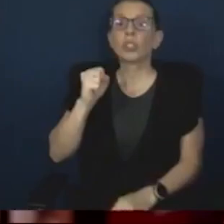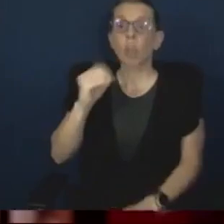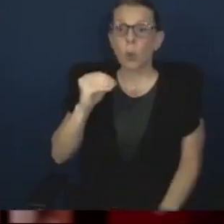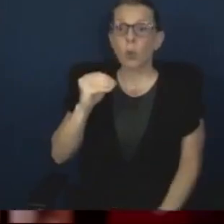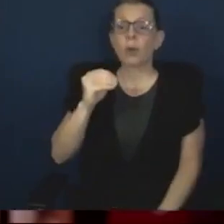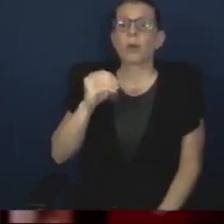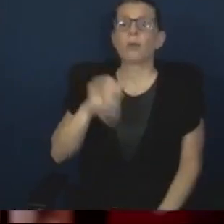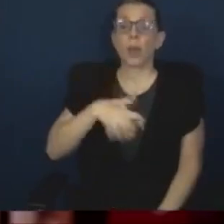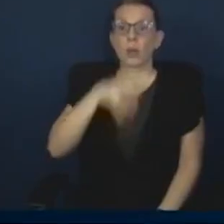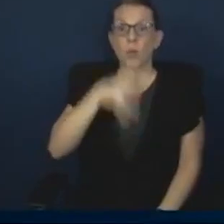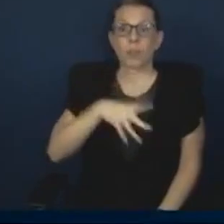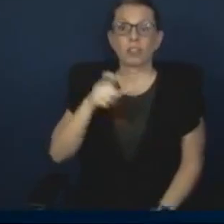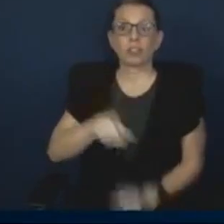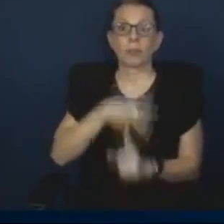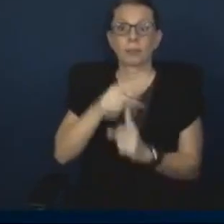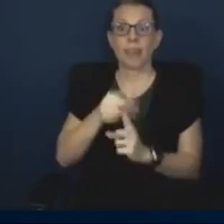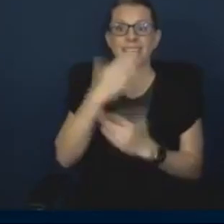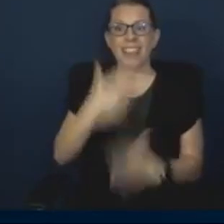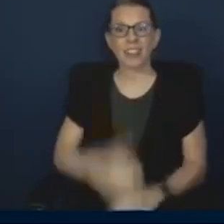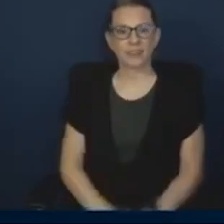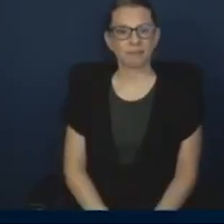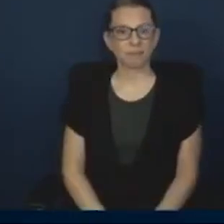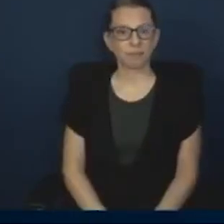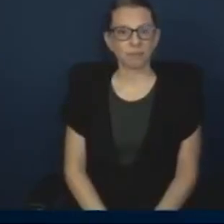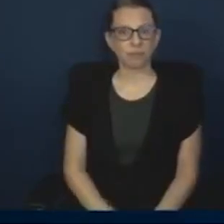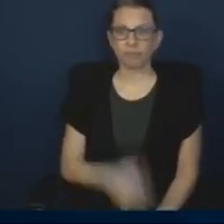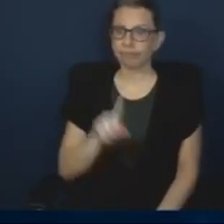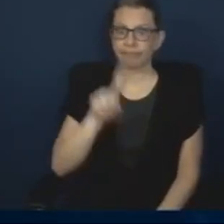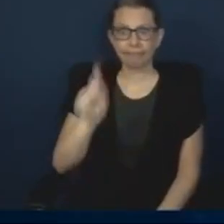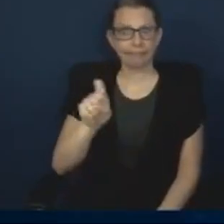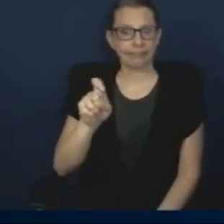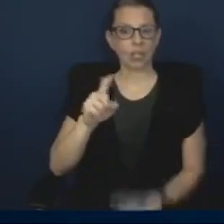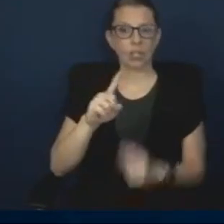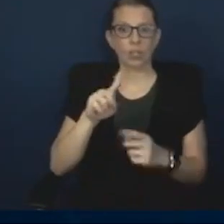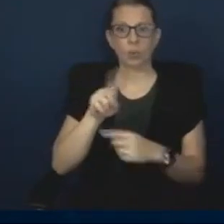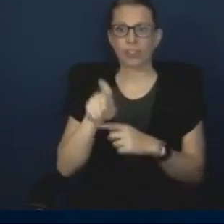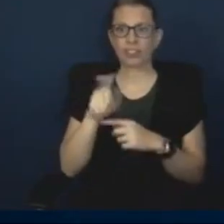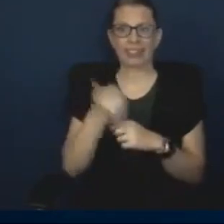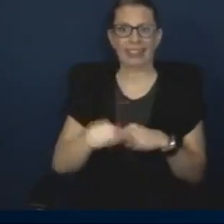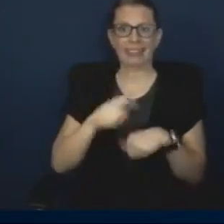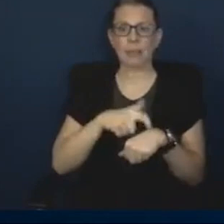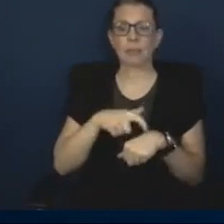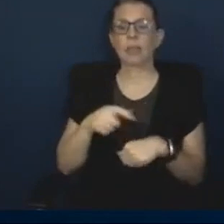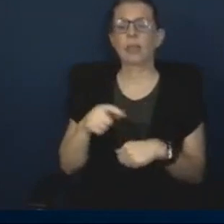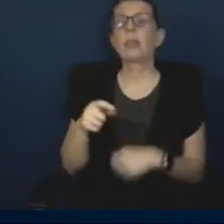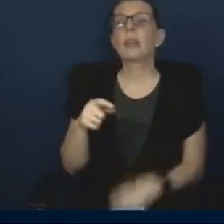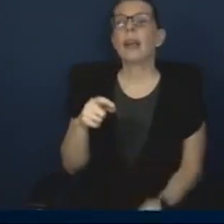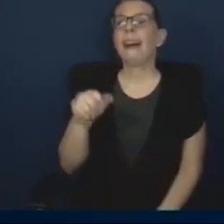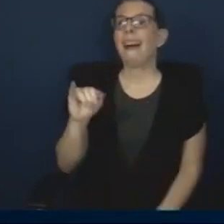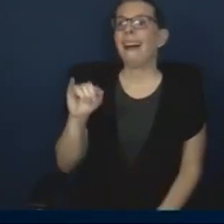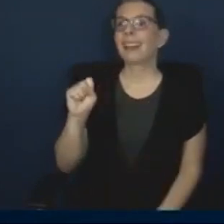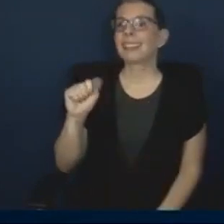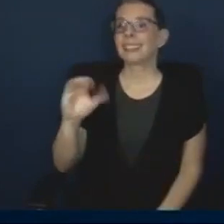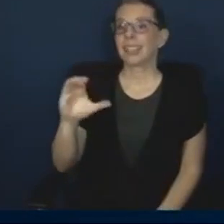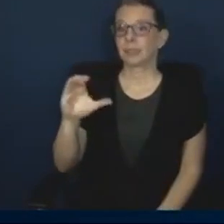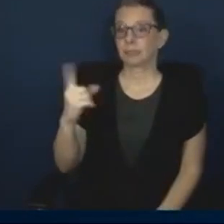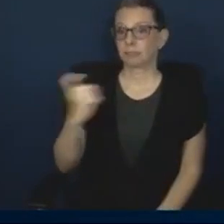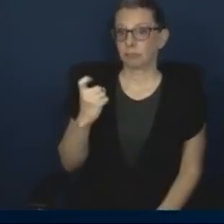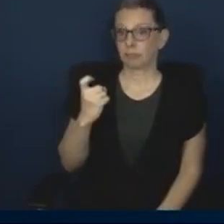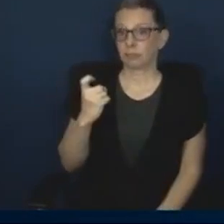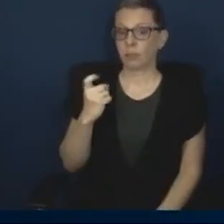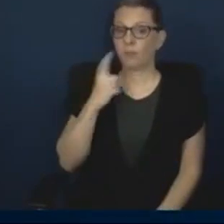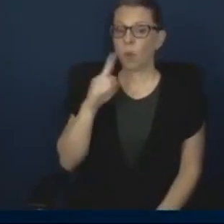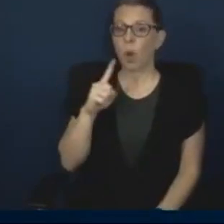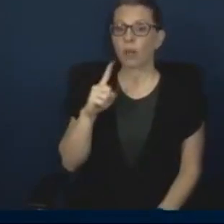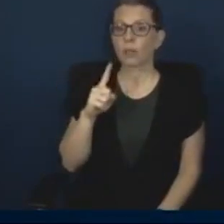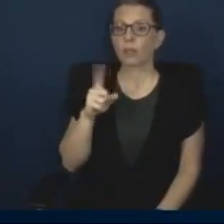you. No, you ask questions any old time. Okay, Isaac, though, has a question, and it's for our guest. He says, and this is for Dr.